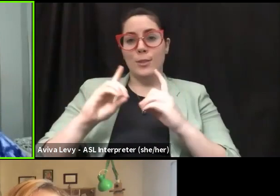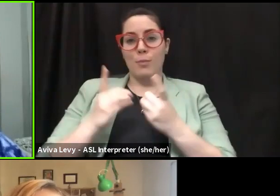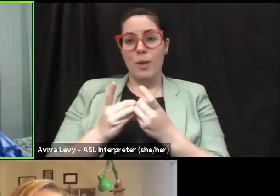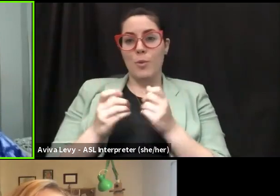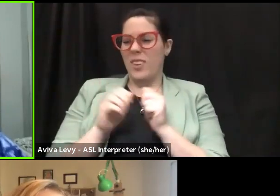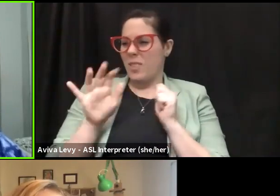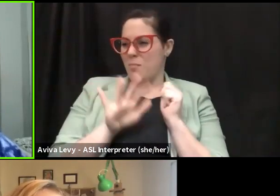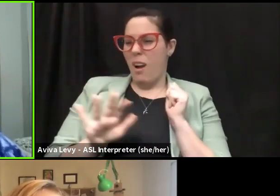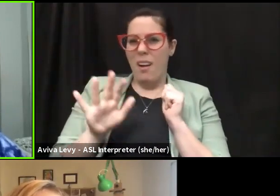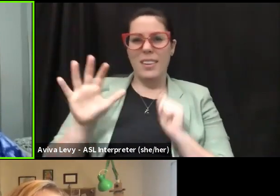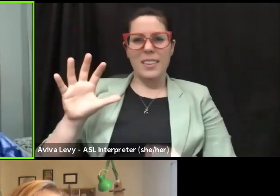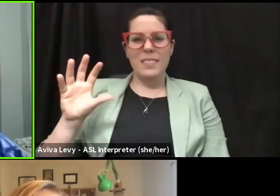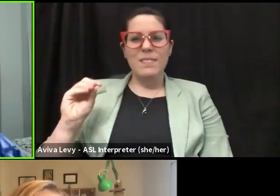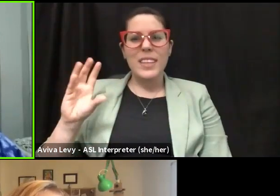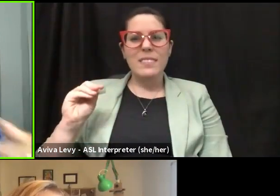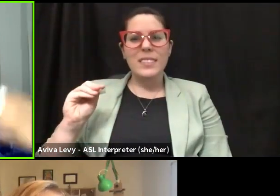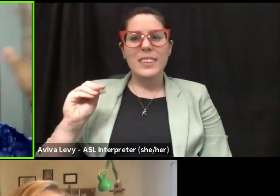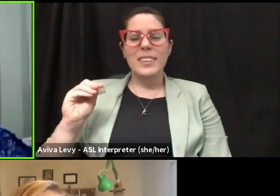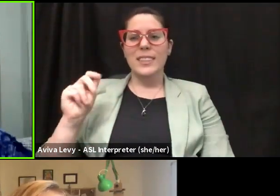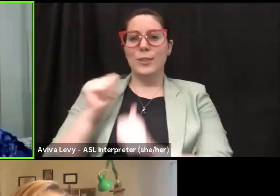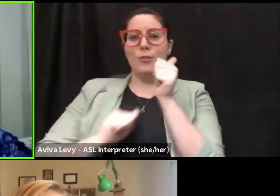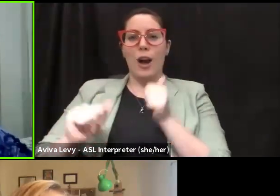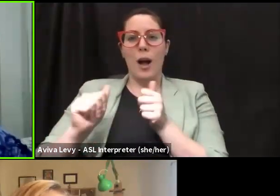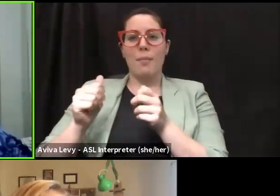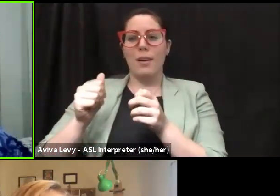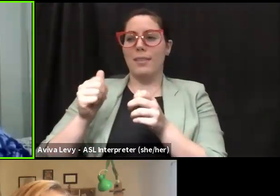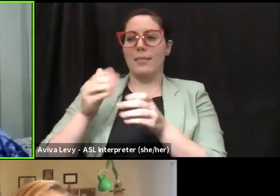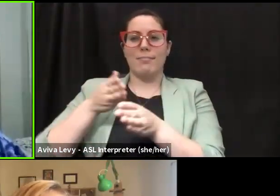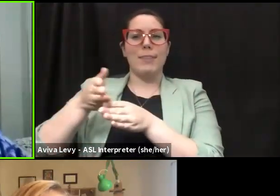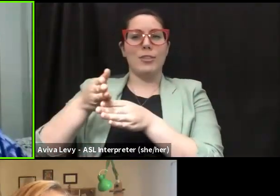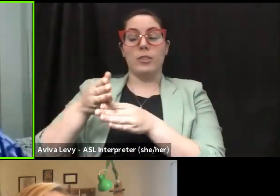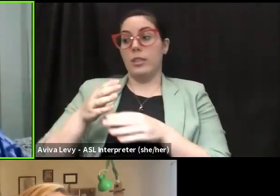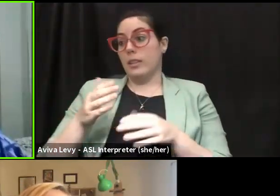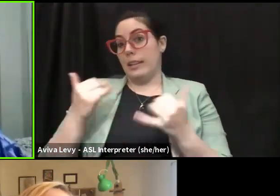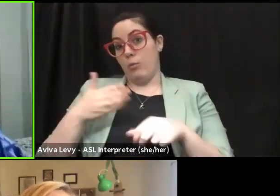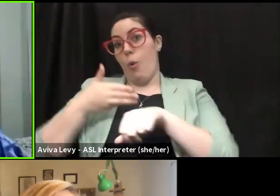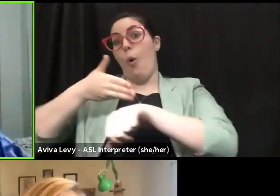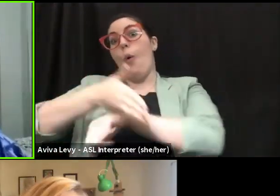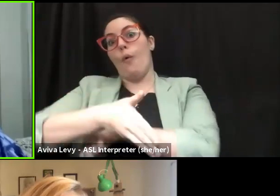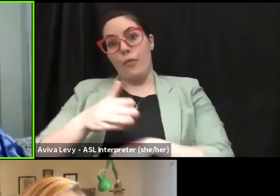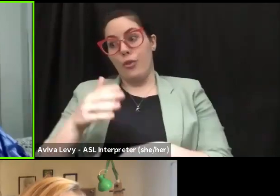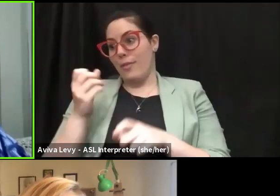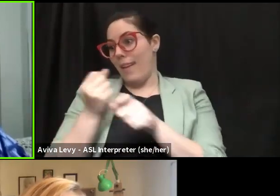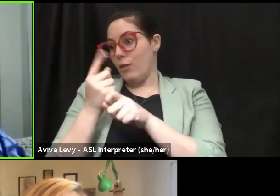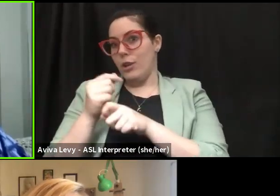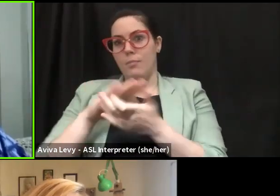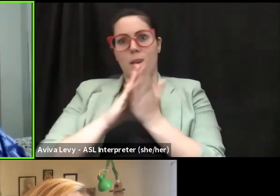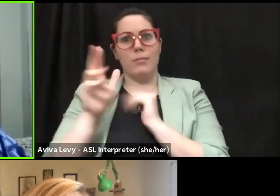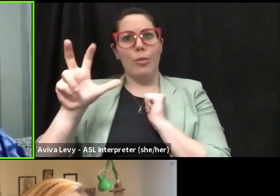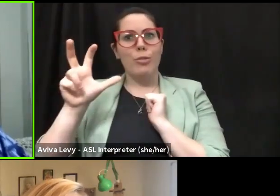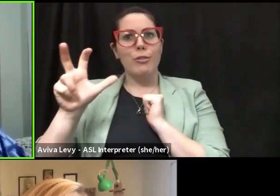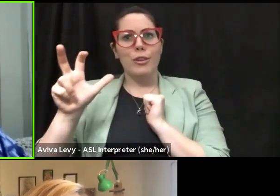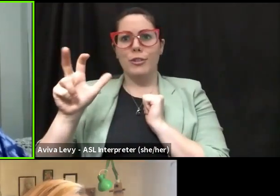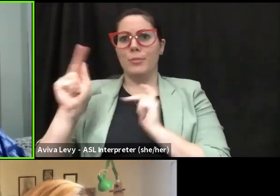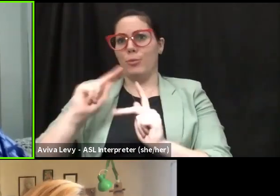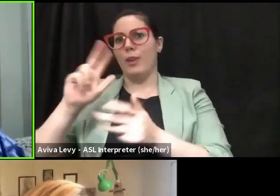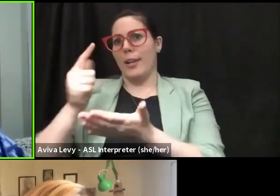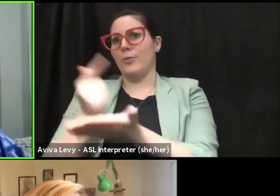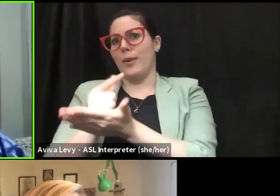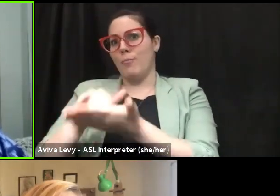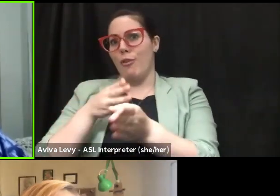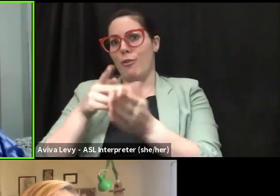50 drama majors, which is now over 300 drama majors a year, are coming out. We